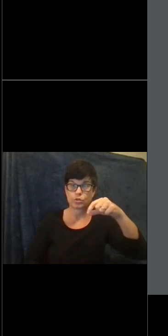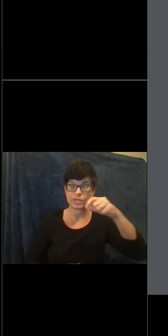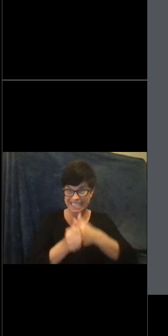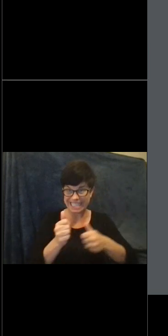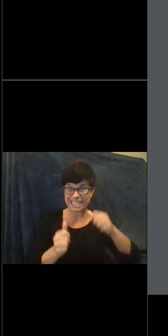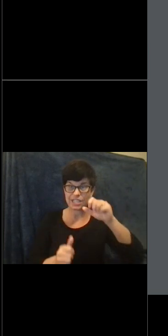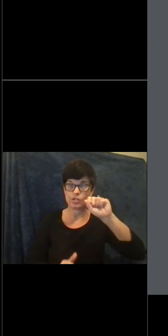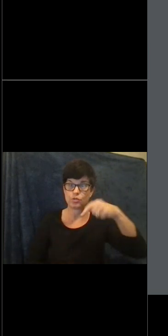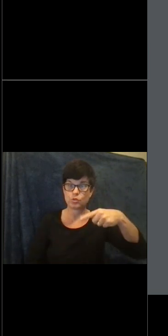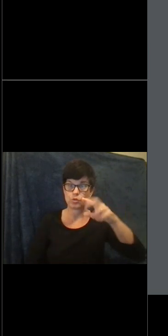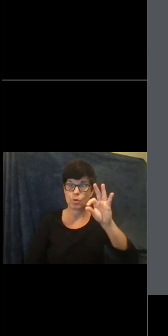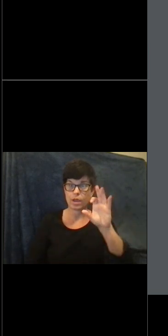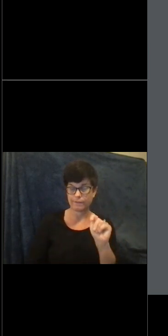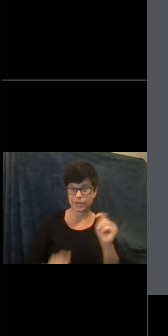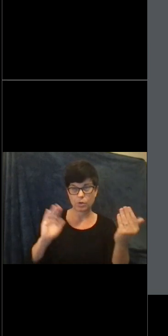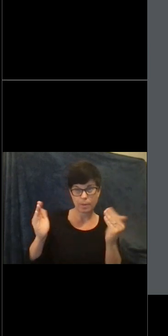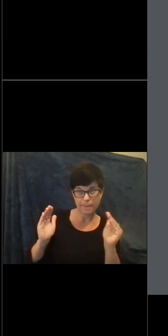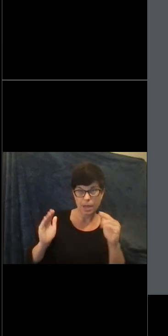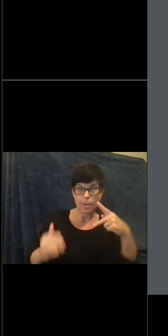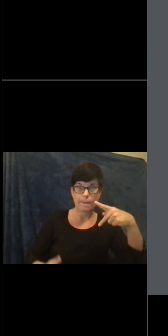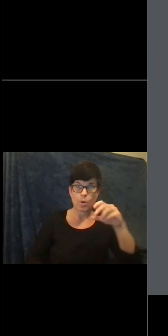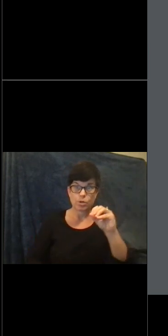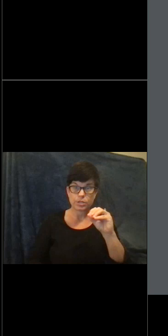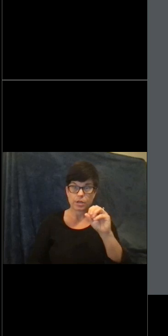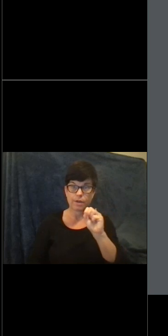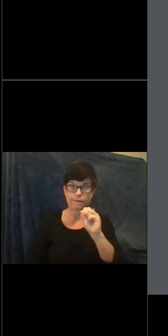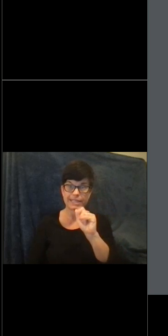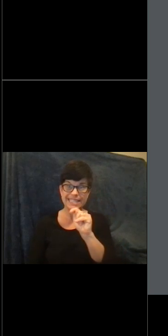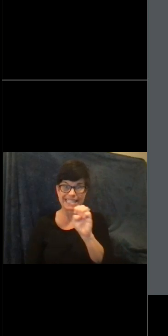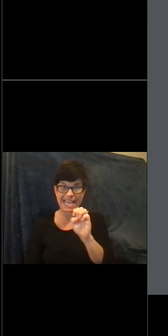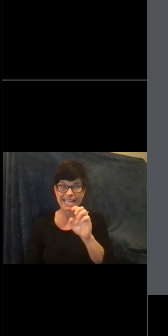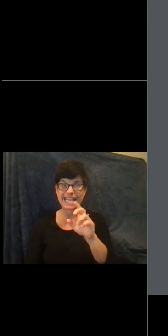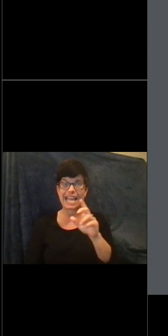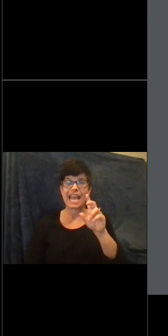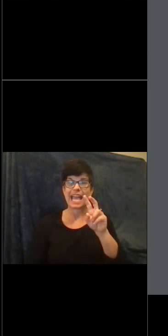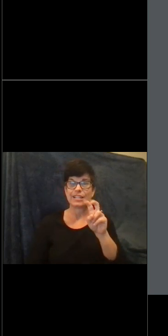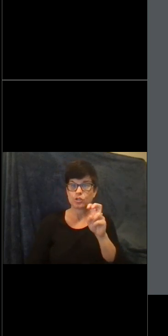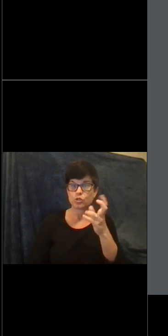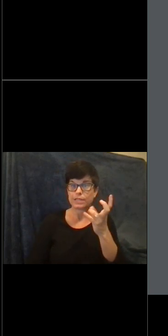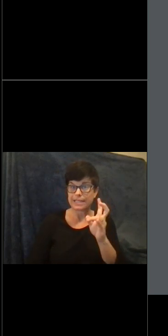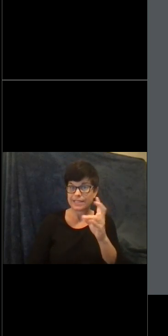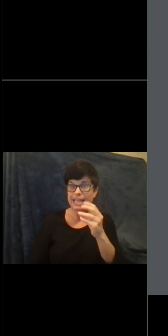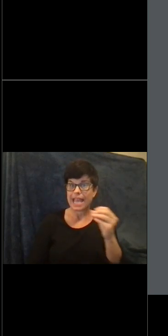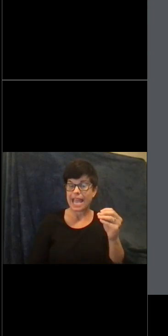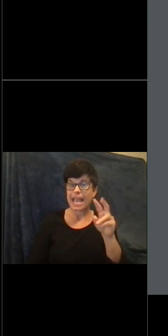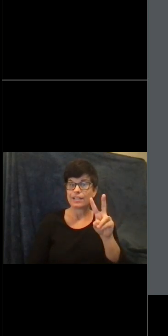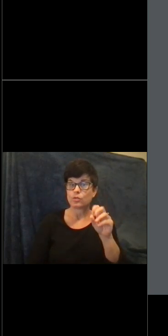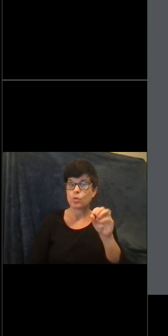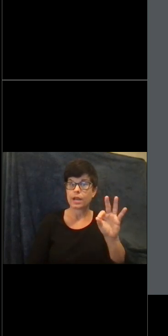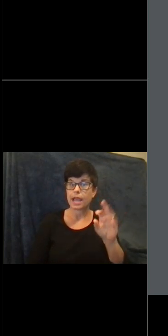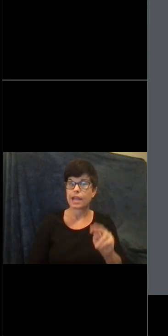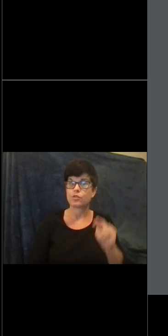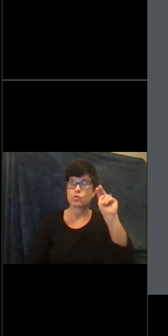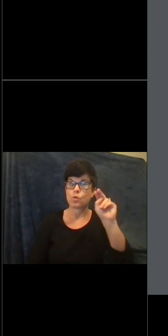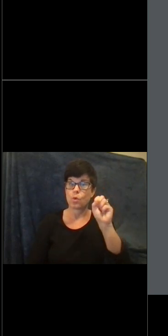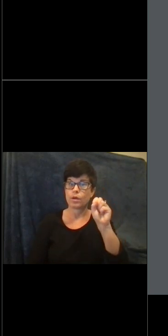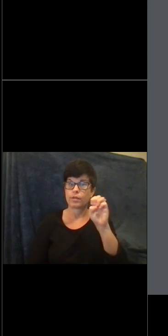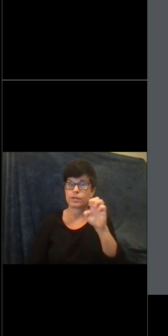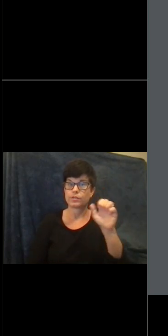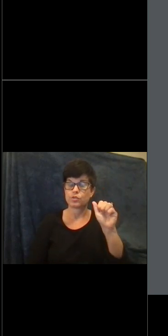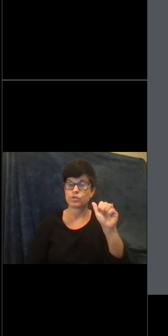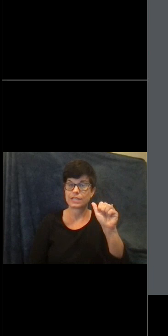post office site with also the 217 and 209 North Seacrest Boulevard. That is at